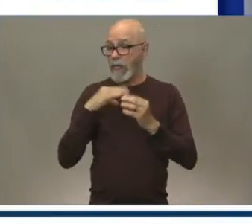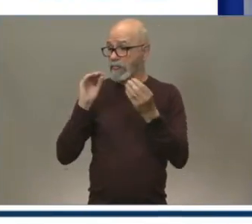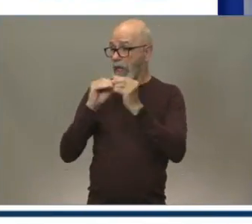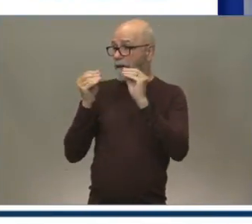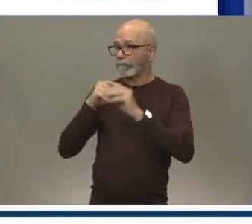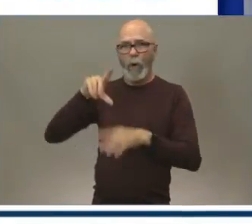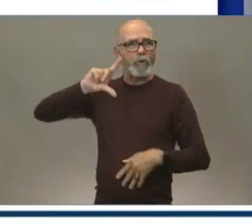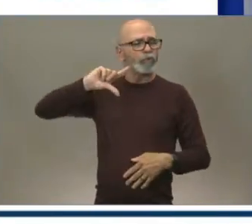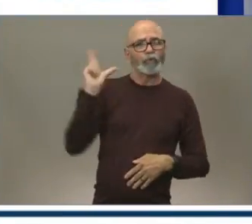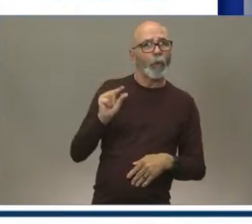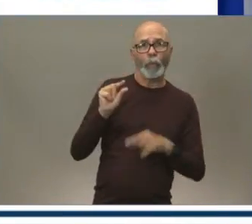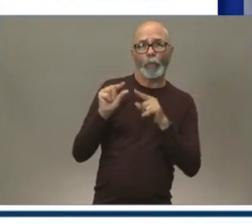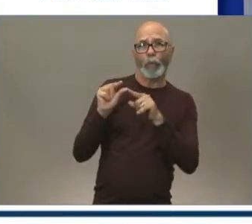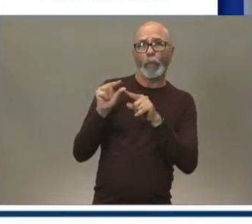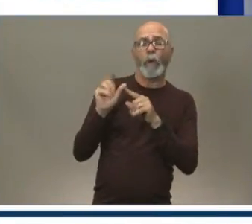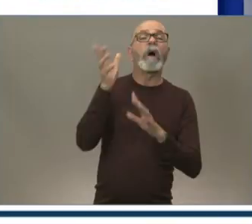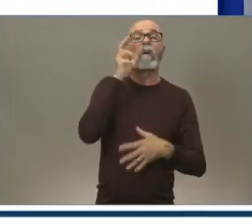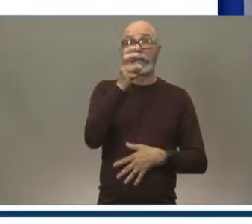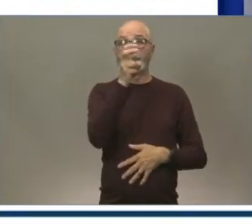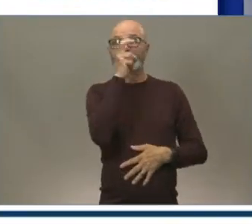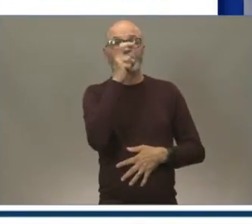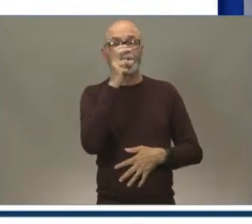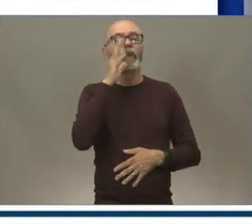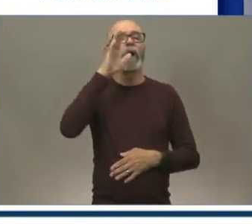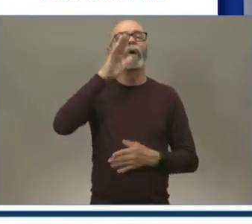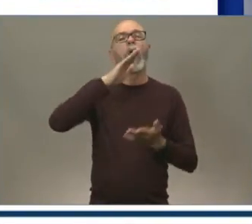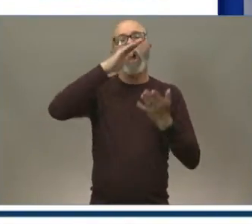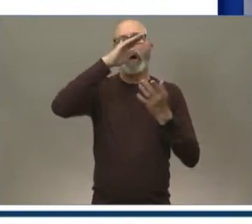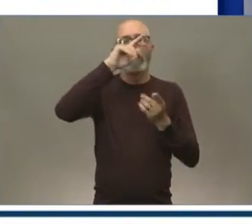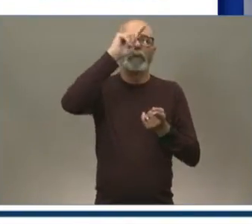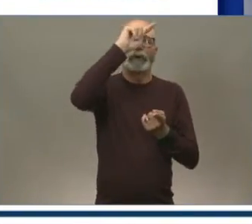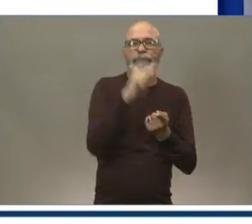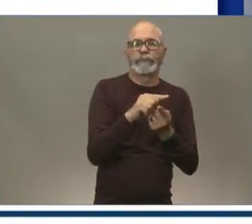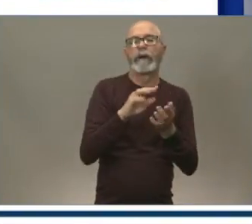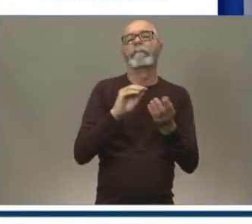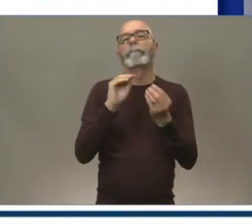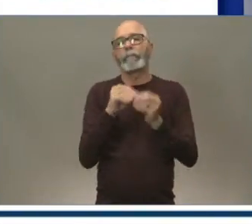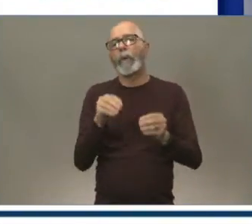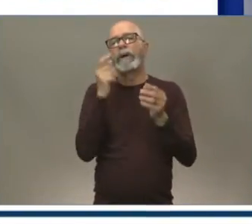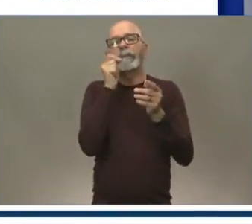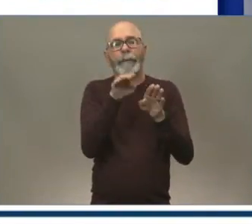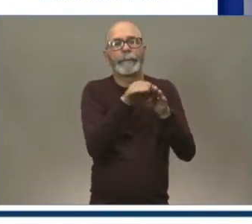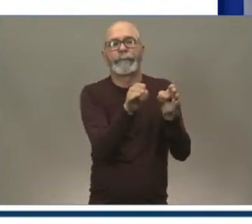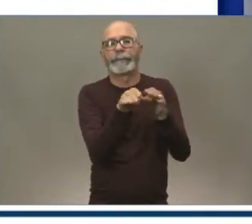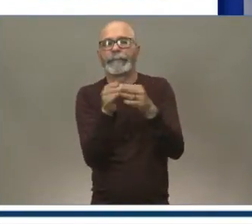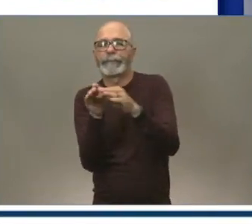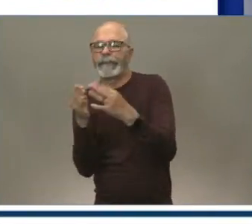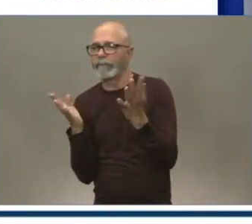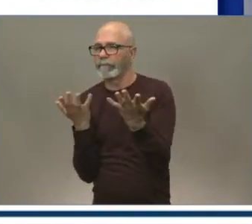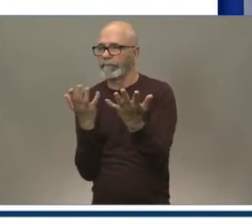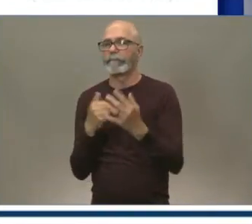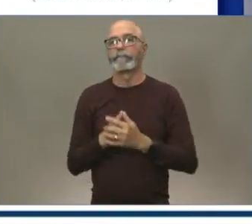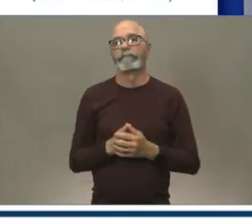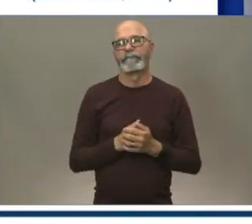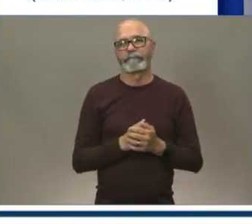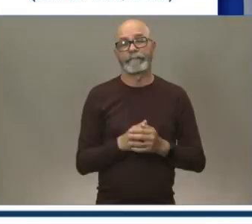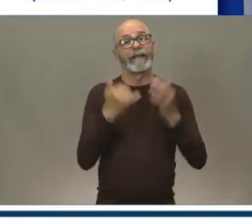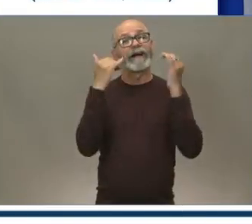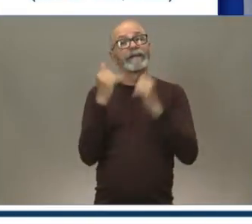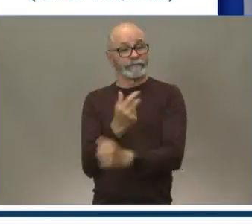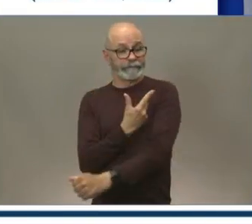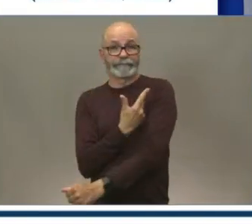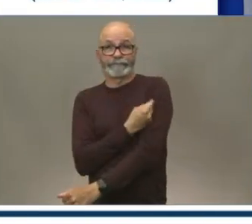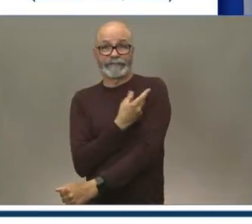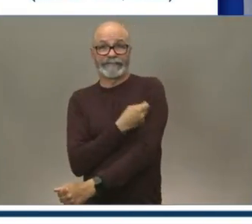restrictions. I'll give you a quick update on the vaccine rollout before I turn it over to Dr. Strang. As the end of day yesterday, we